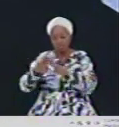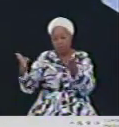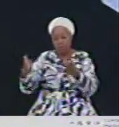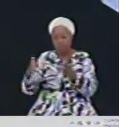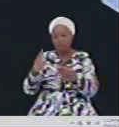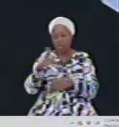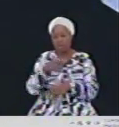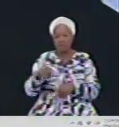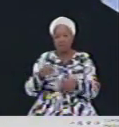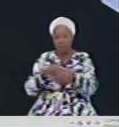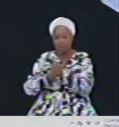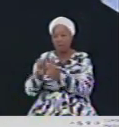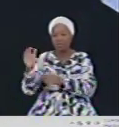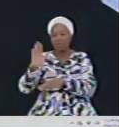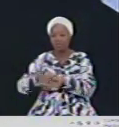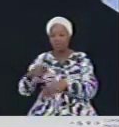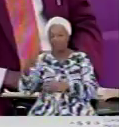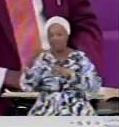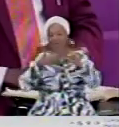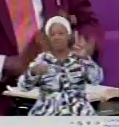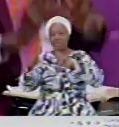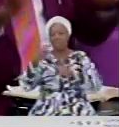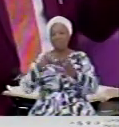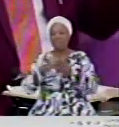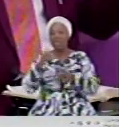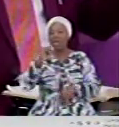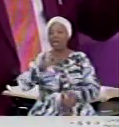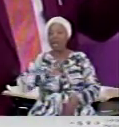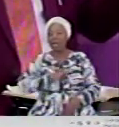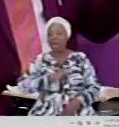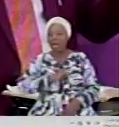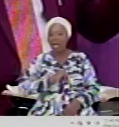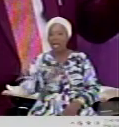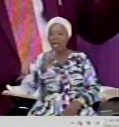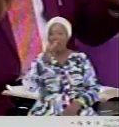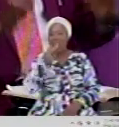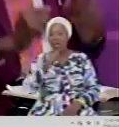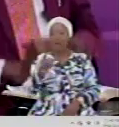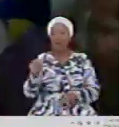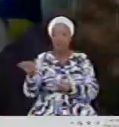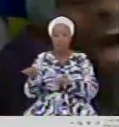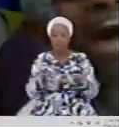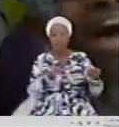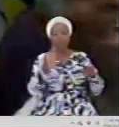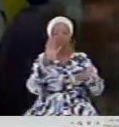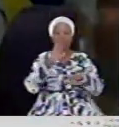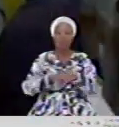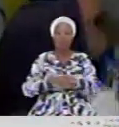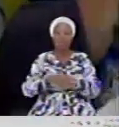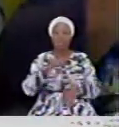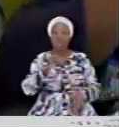on. I am moving on. I am moving on.